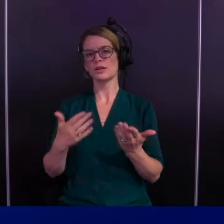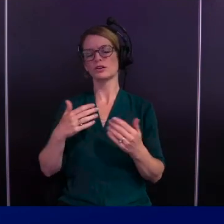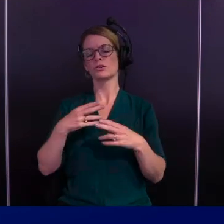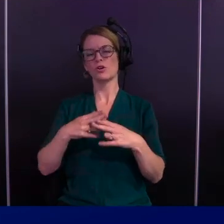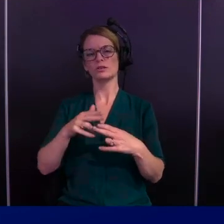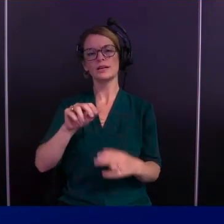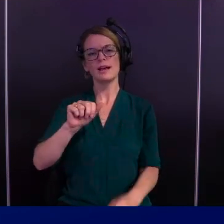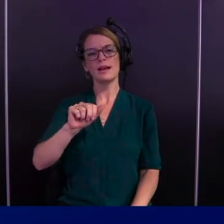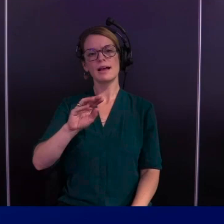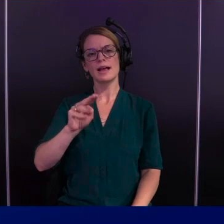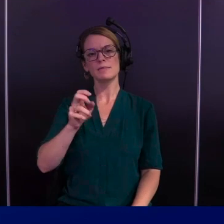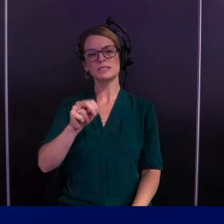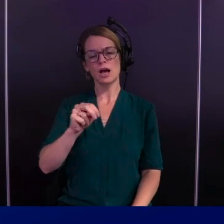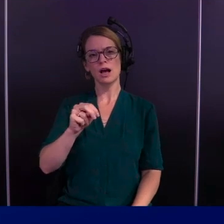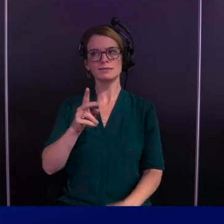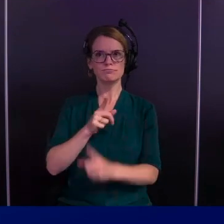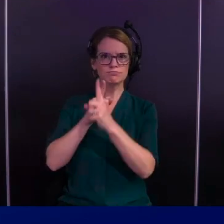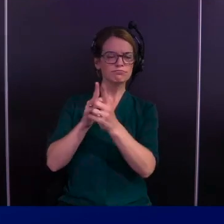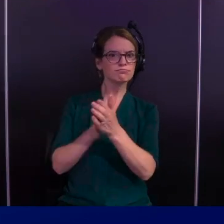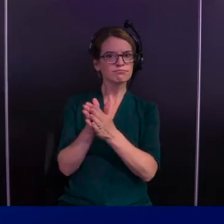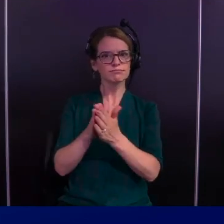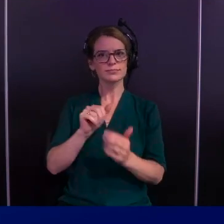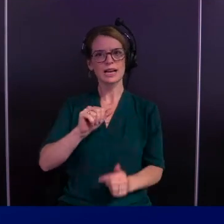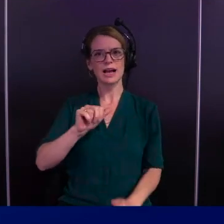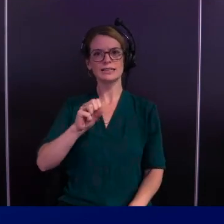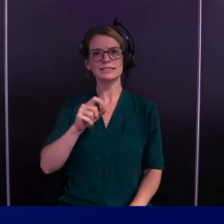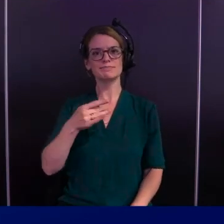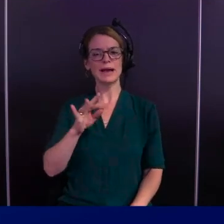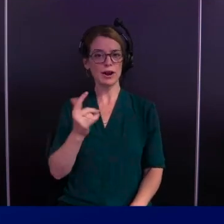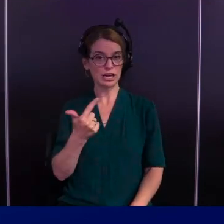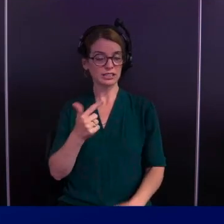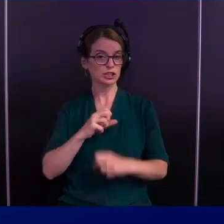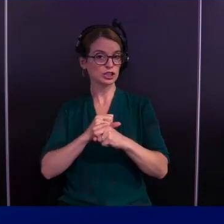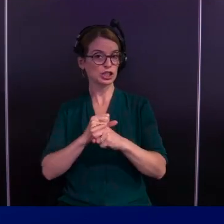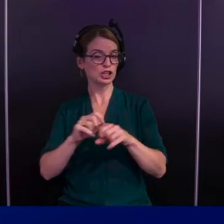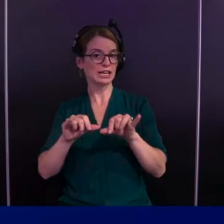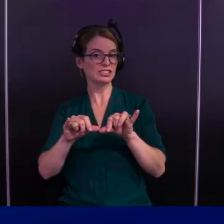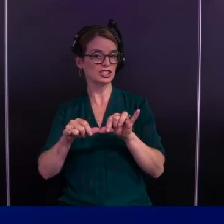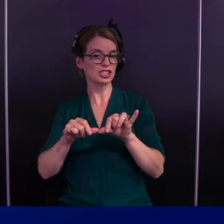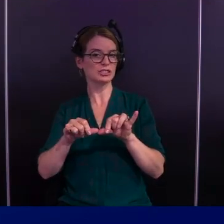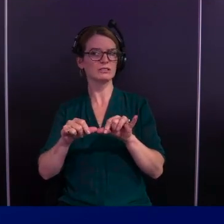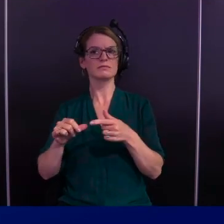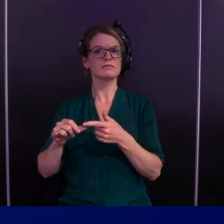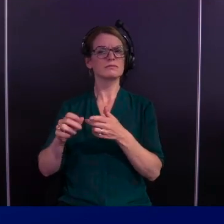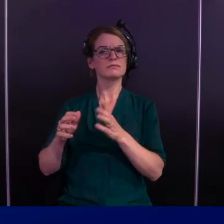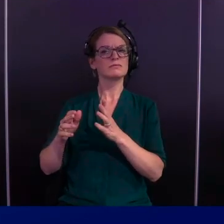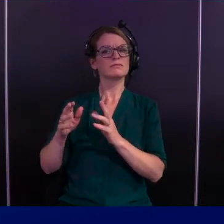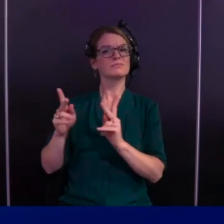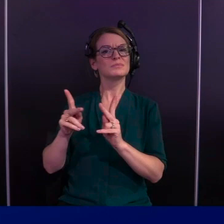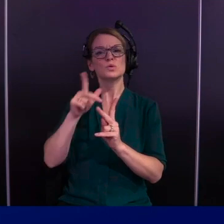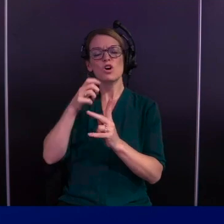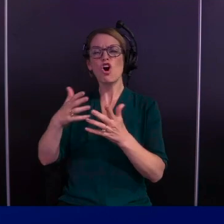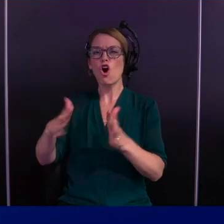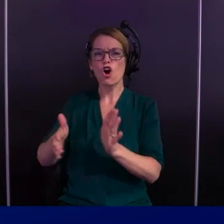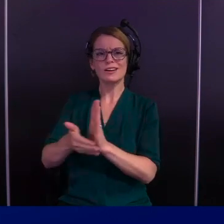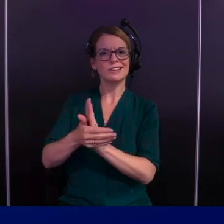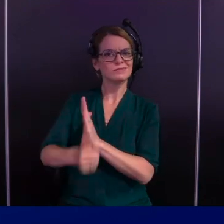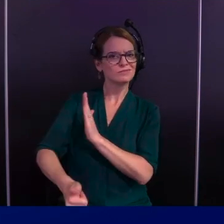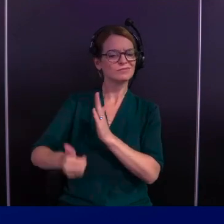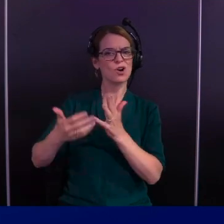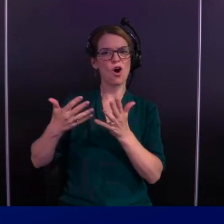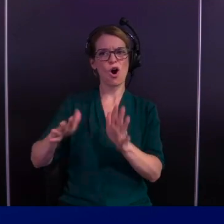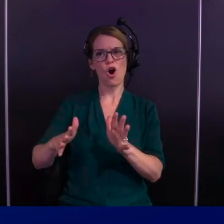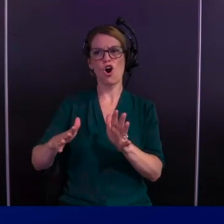Aspiring Security Engineer, which is really cool because it takes people that are already high performing, high aptitude, and curious about learning more